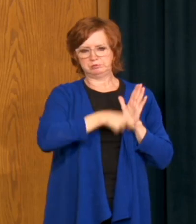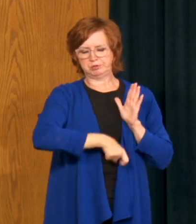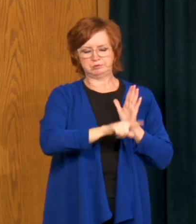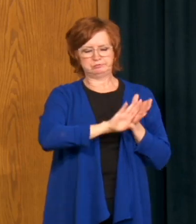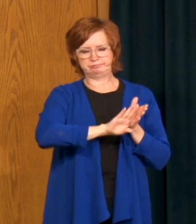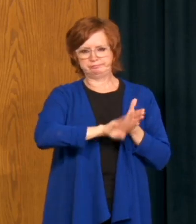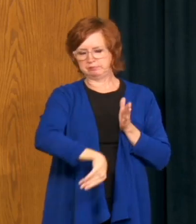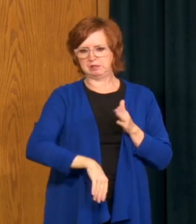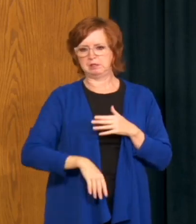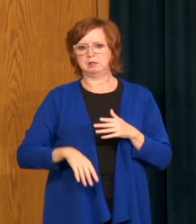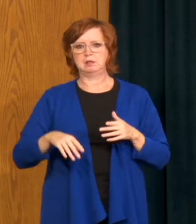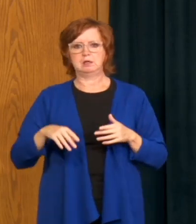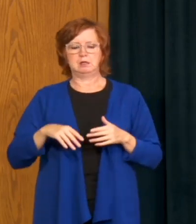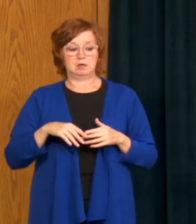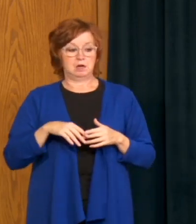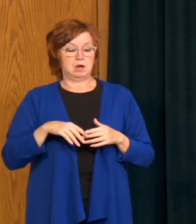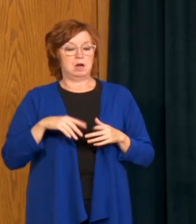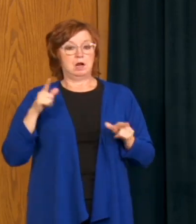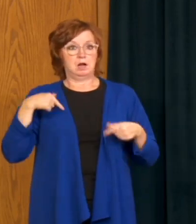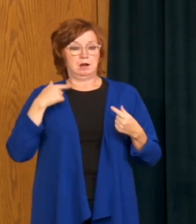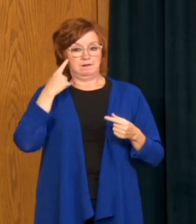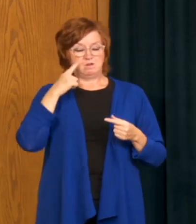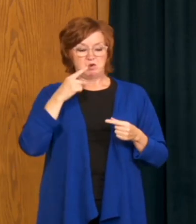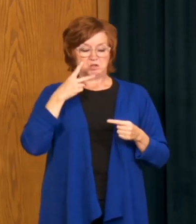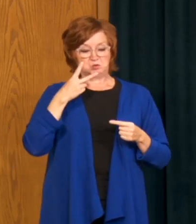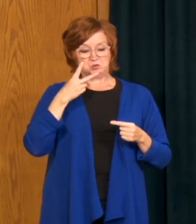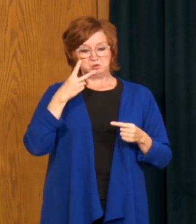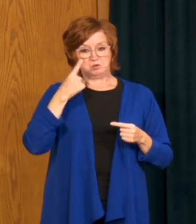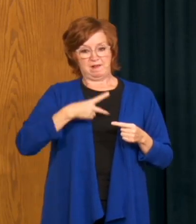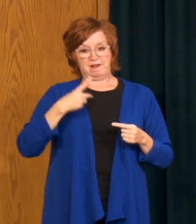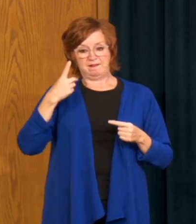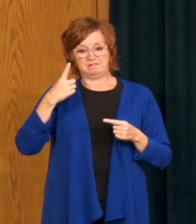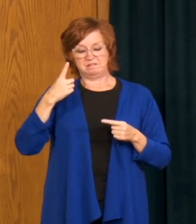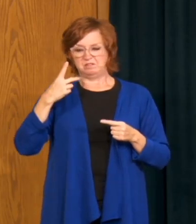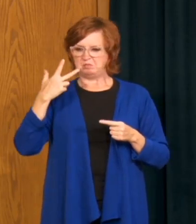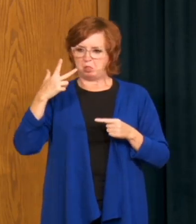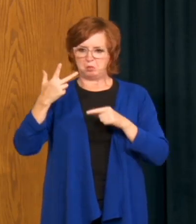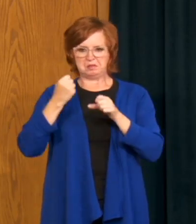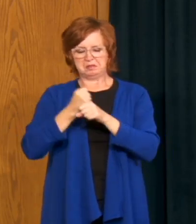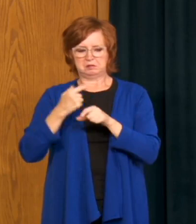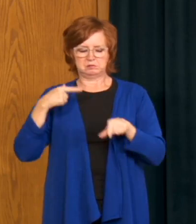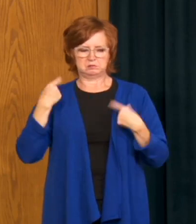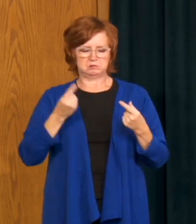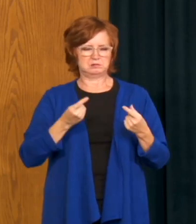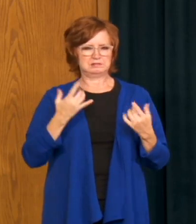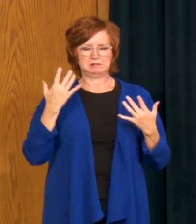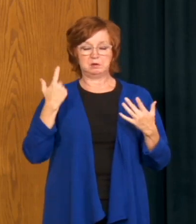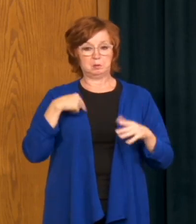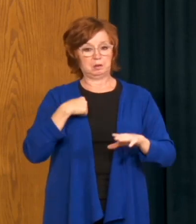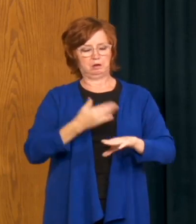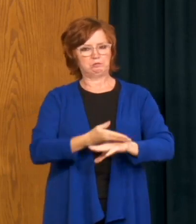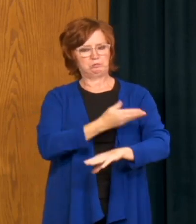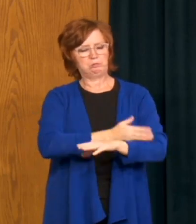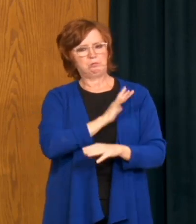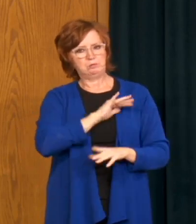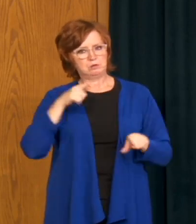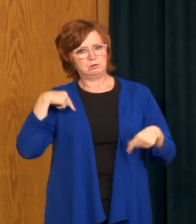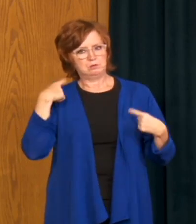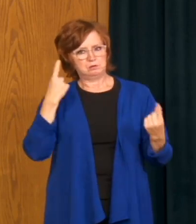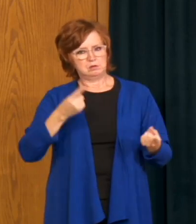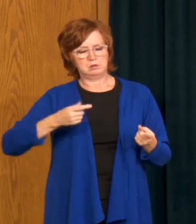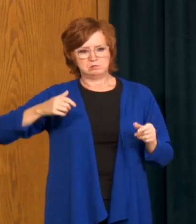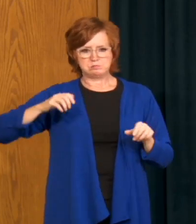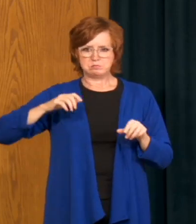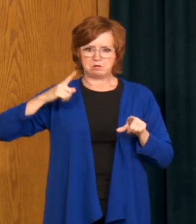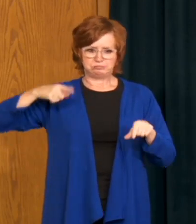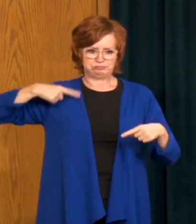great progress on addressing mental health and substance use disorder addictions as primarily an issue